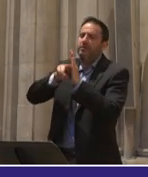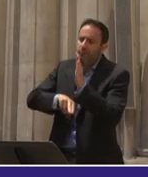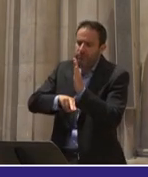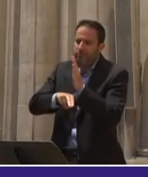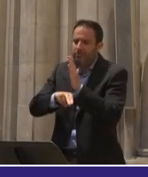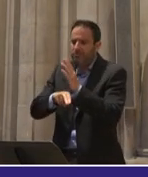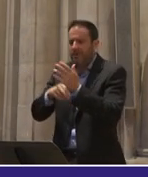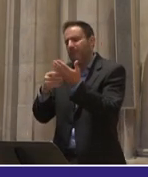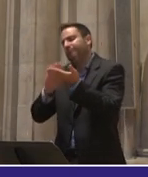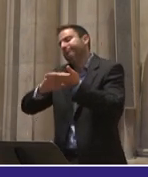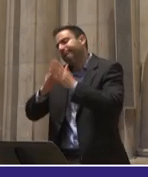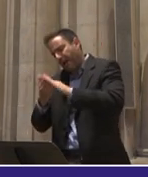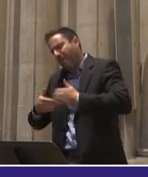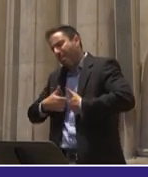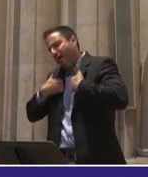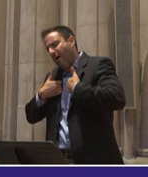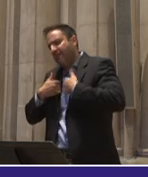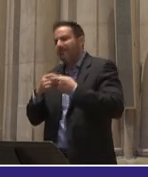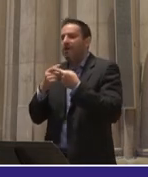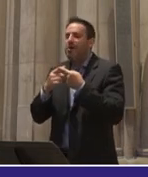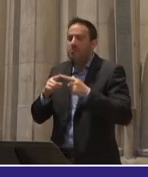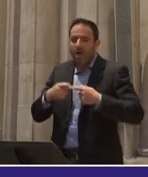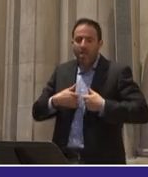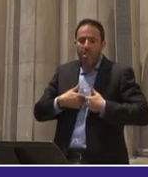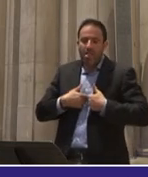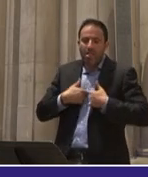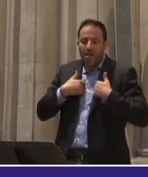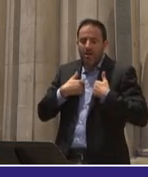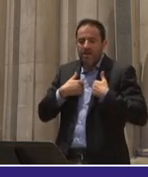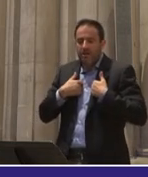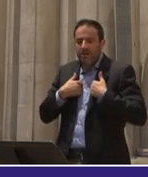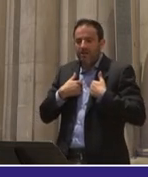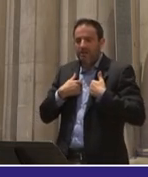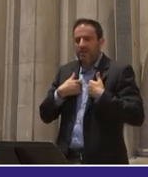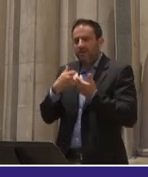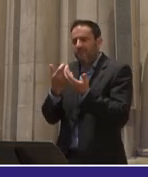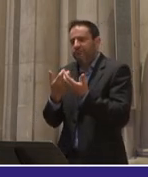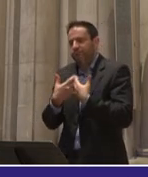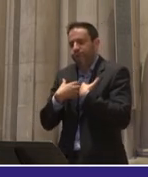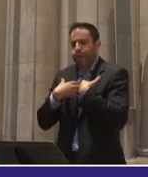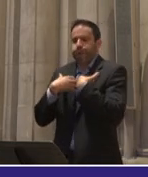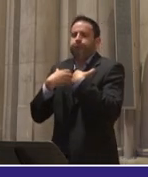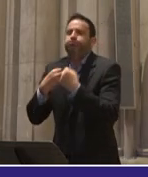but life rising from the ashes of something that you lost.